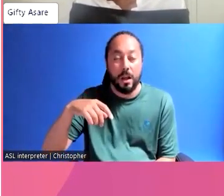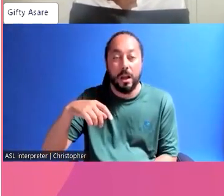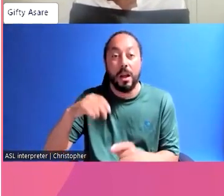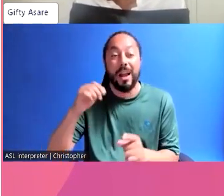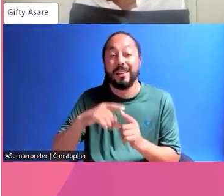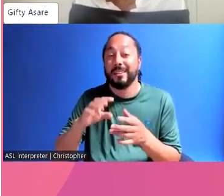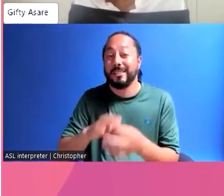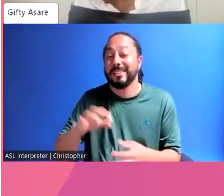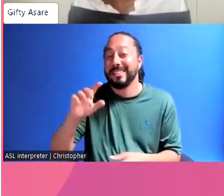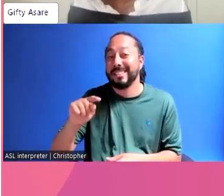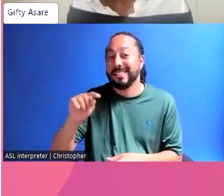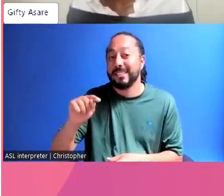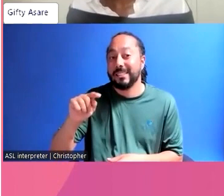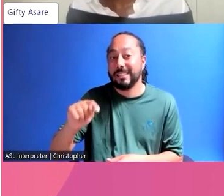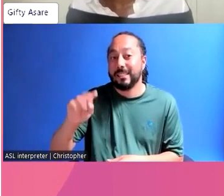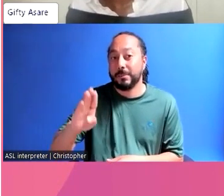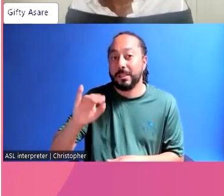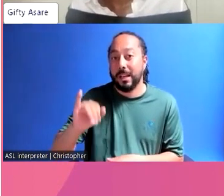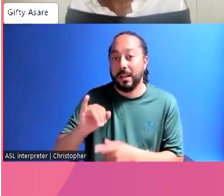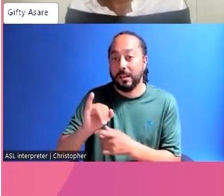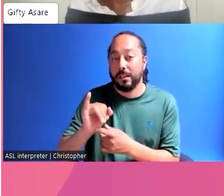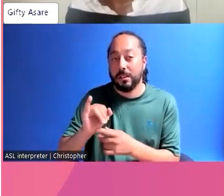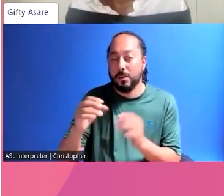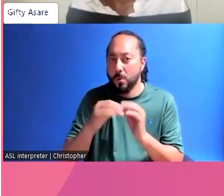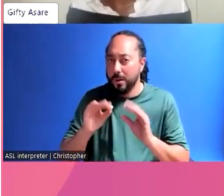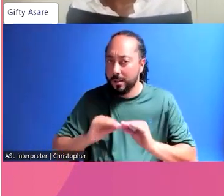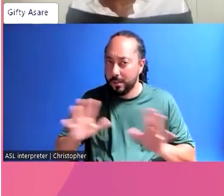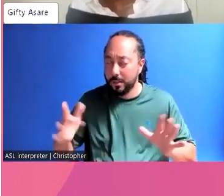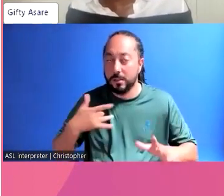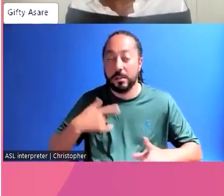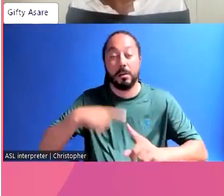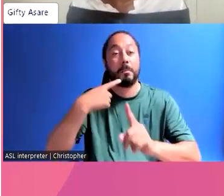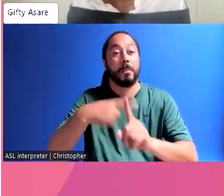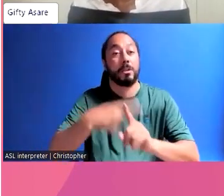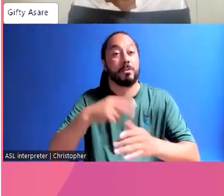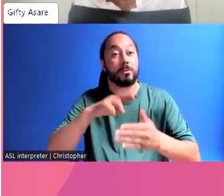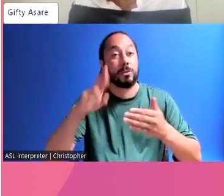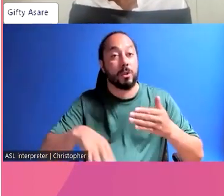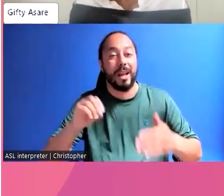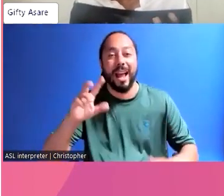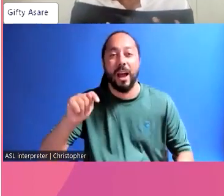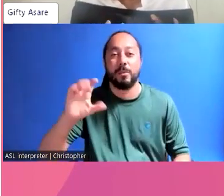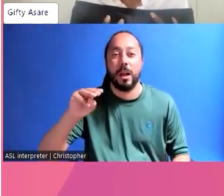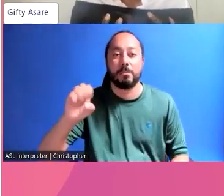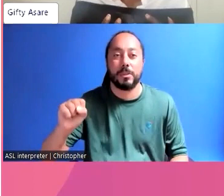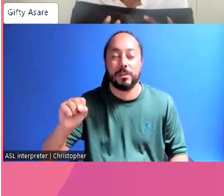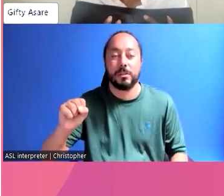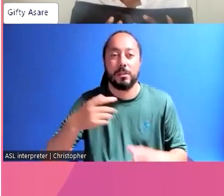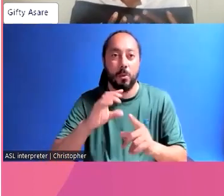what's a little bit more clear in that it was usually positive outcomes, but not only for those that